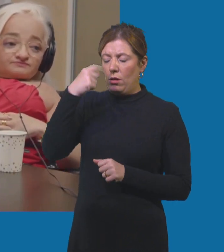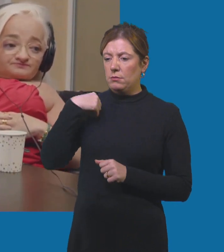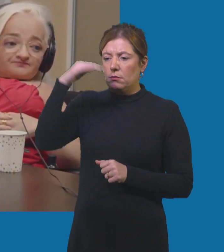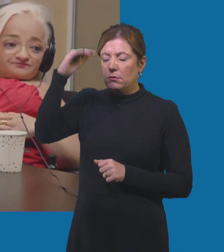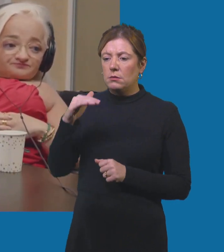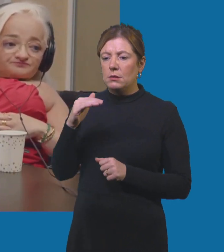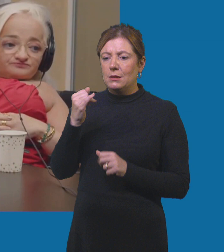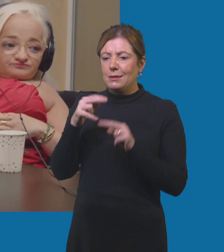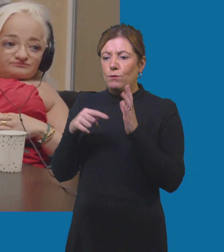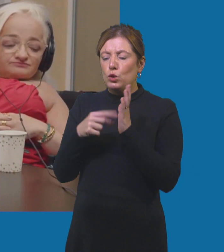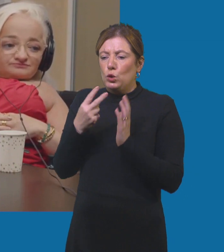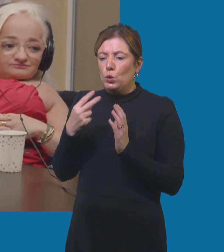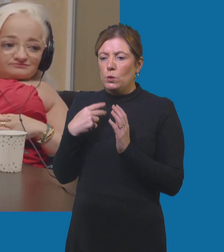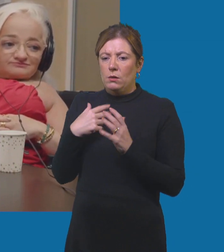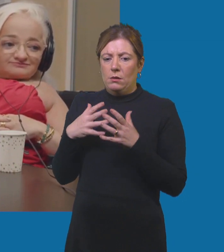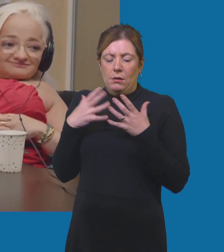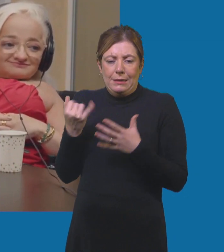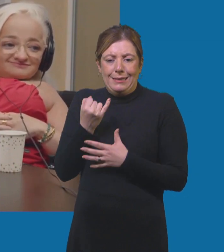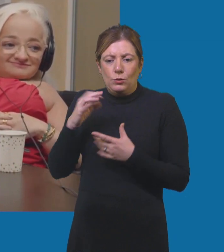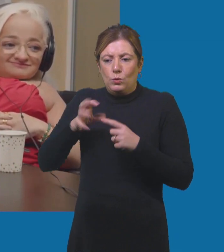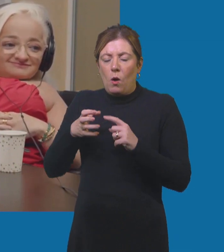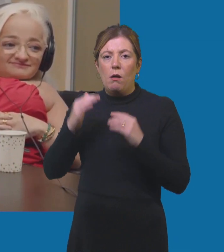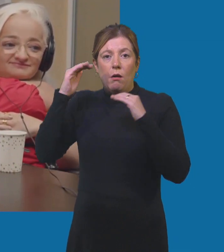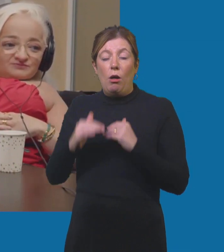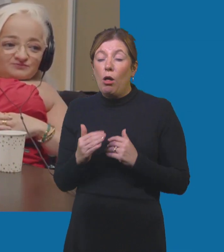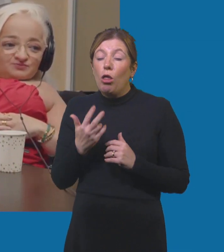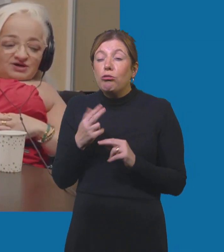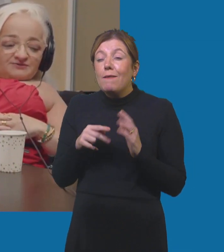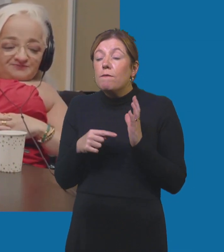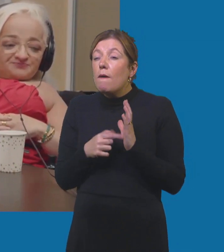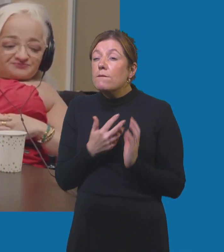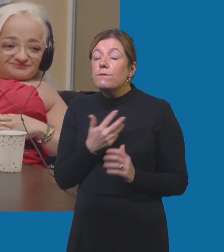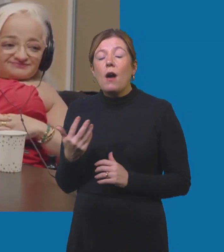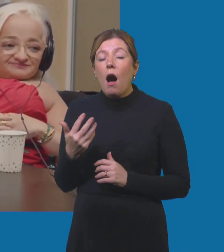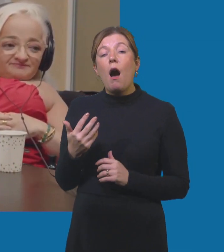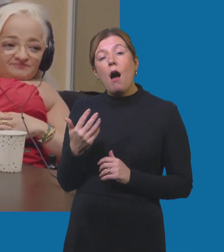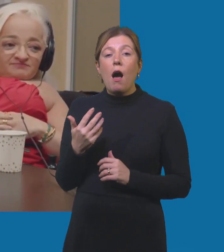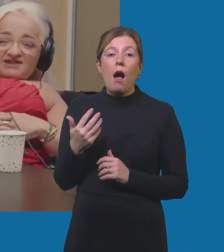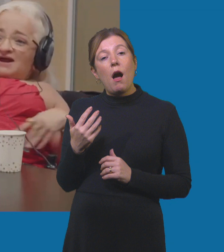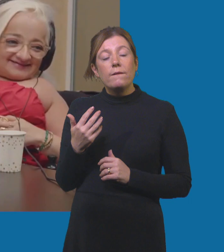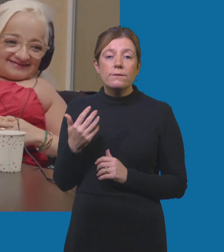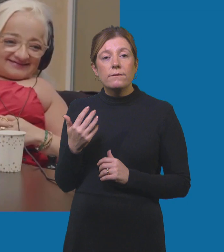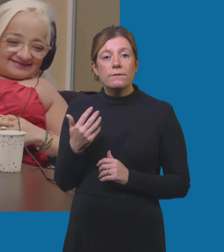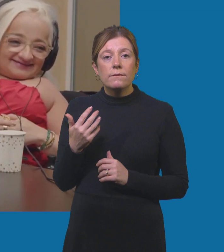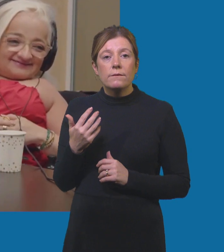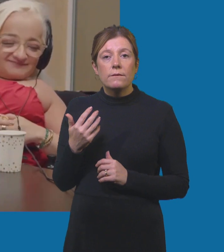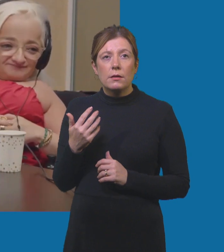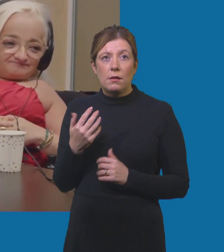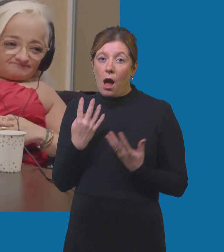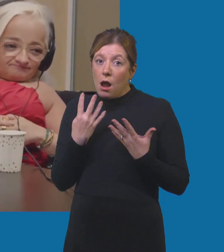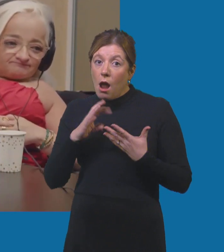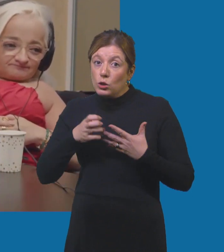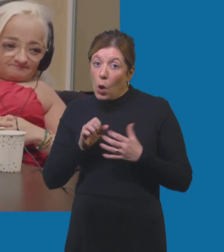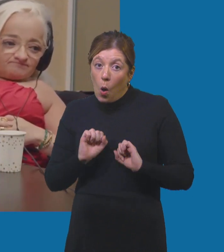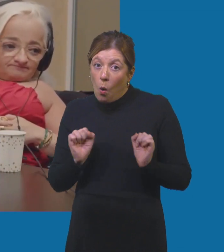stone to, I think I'm about 3'5" maybe, without my legs on now. And at that point, I think I was under 9 stone